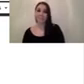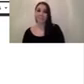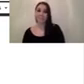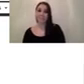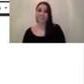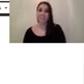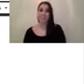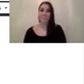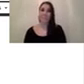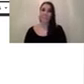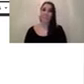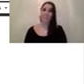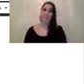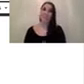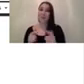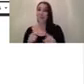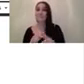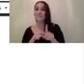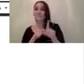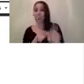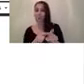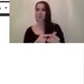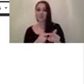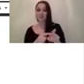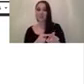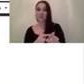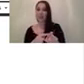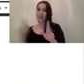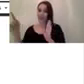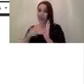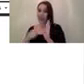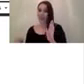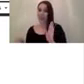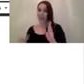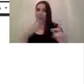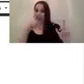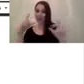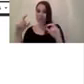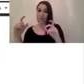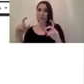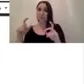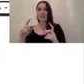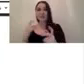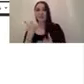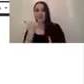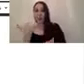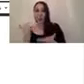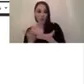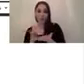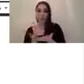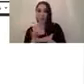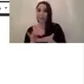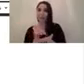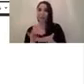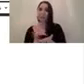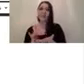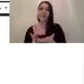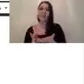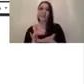that most of the sensors, or most of the cameras in cell phones and IoT